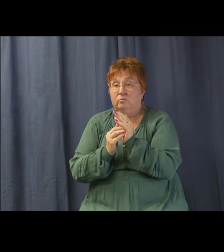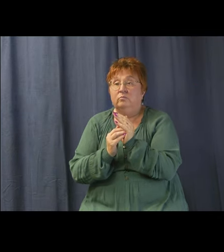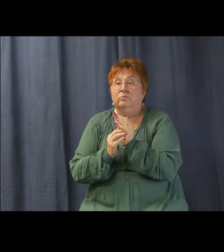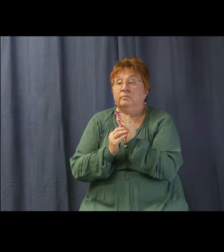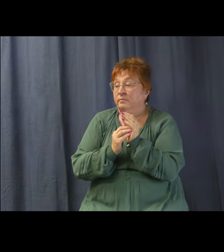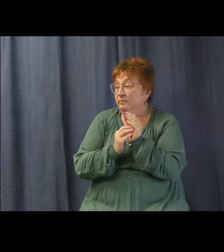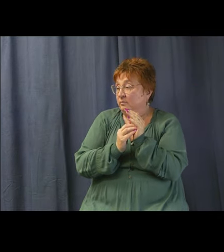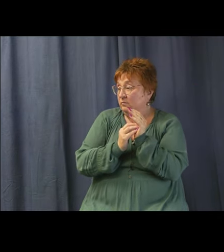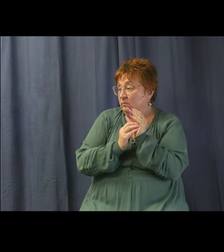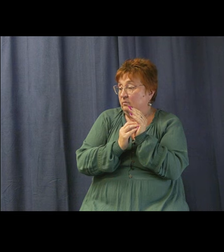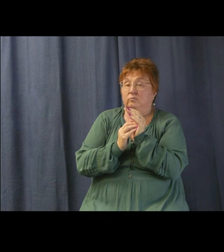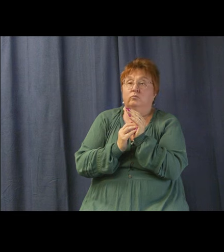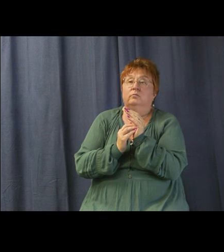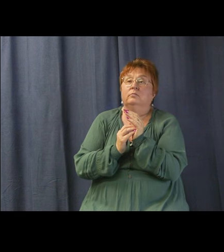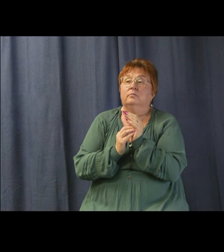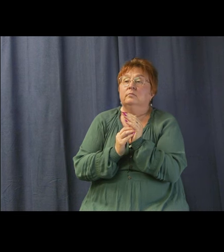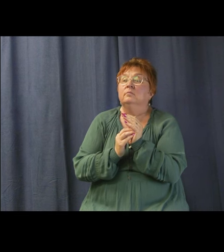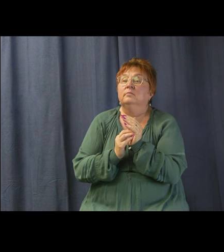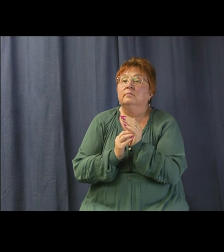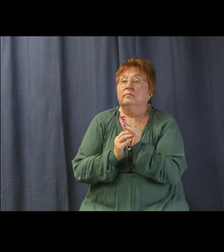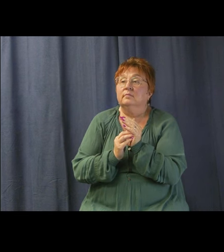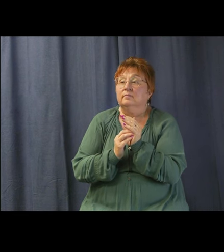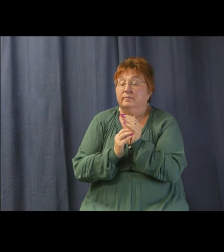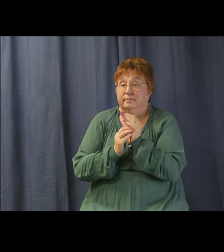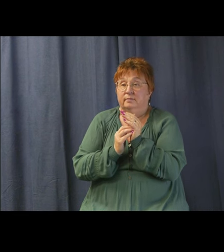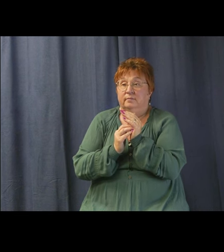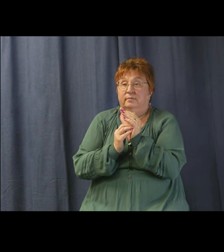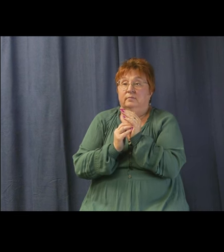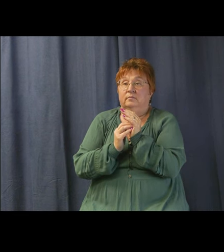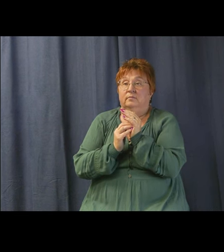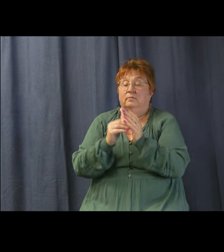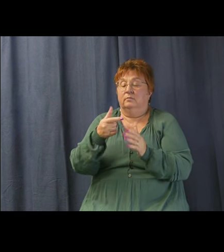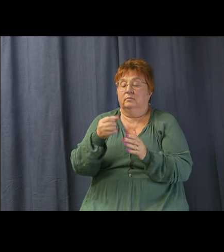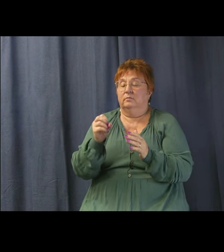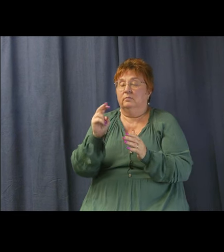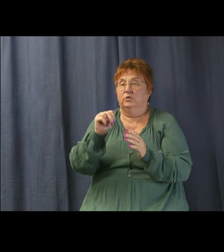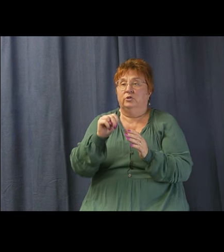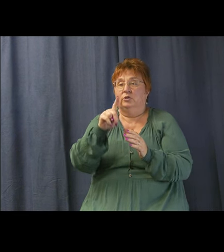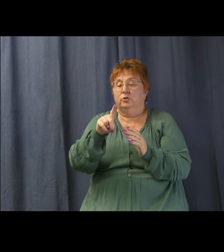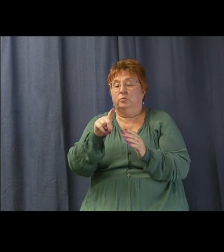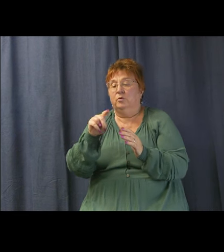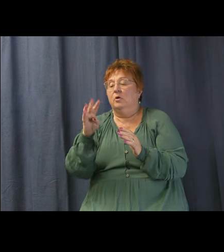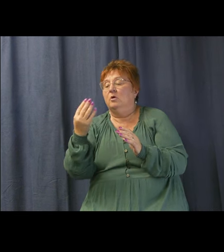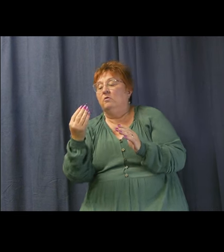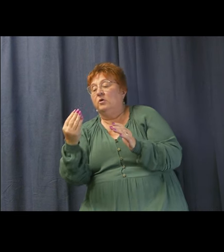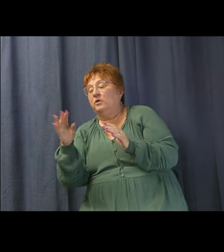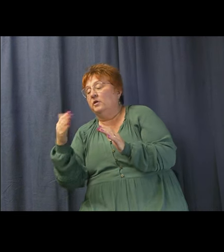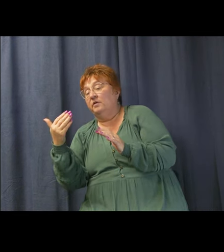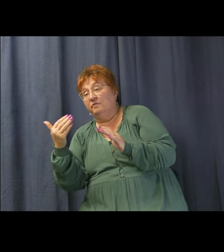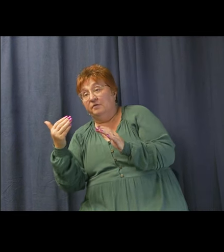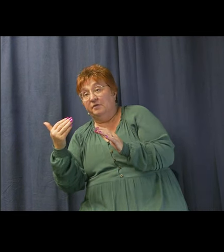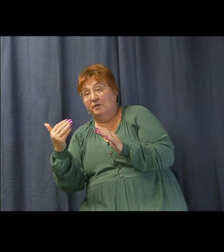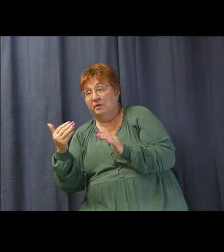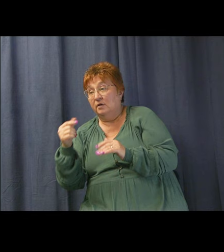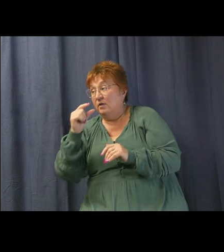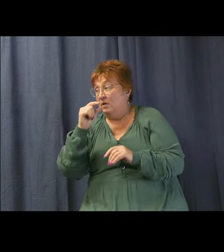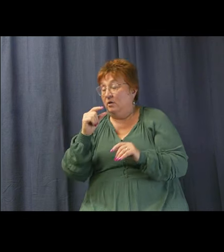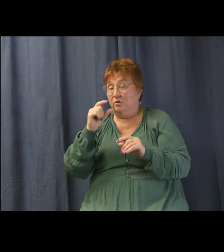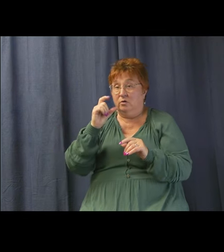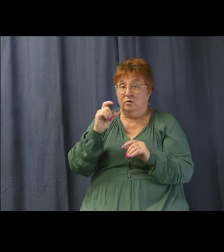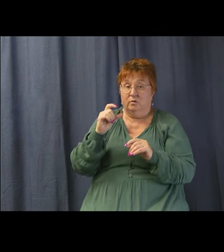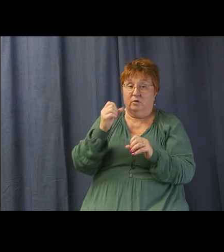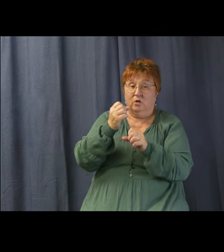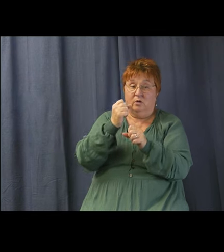says on your notes, I'll close with this. Look at this. Genesis 1, 14 and 15, he creates the two great lights. From